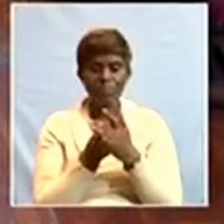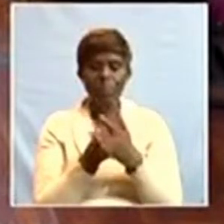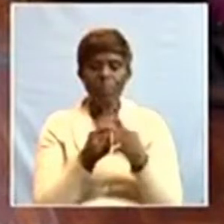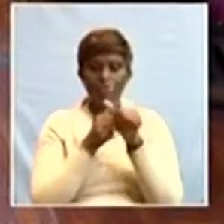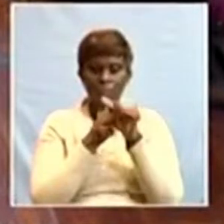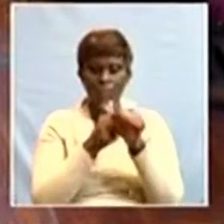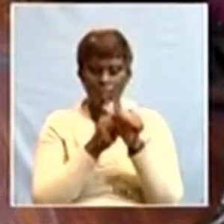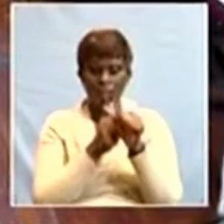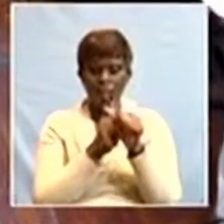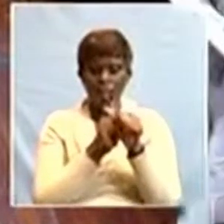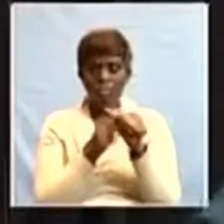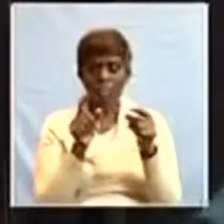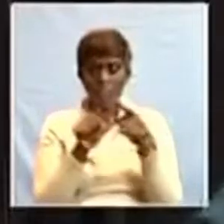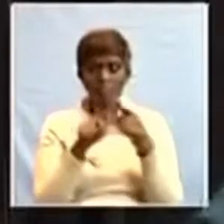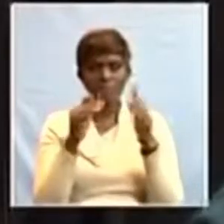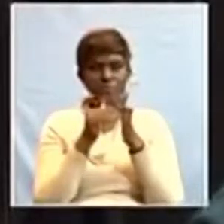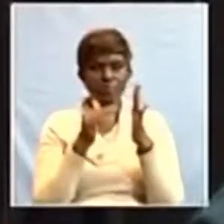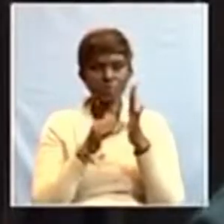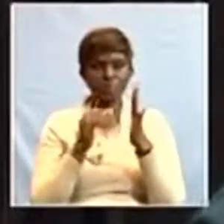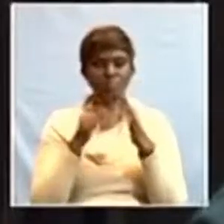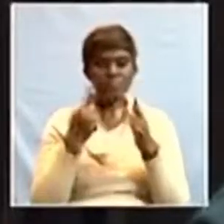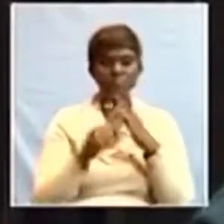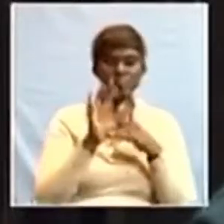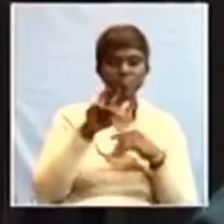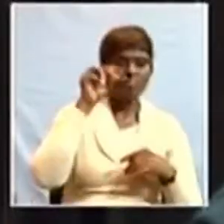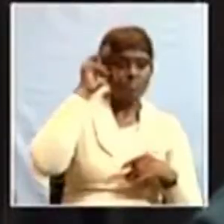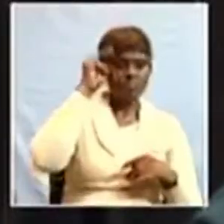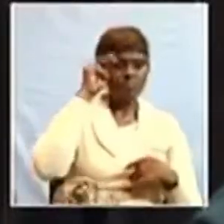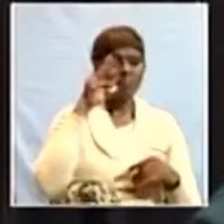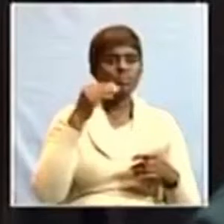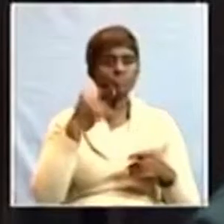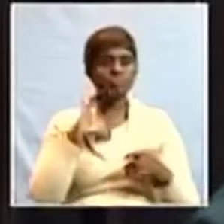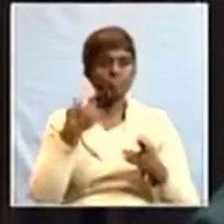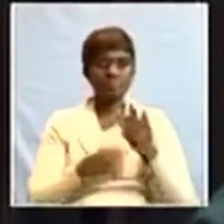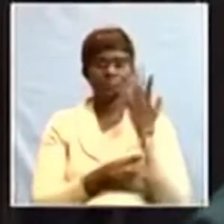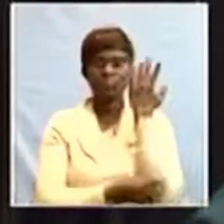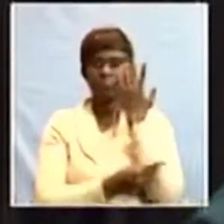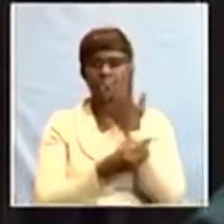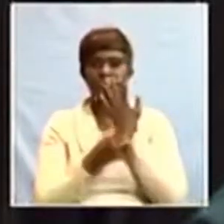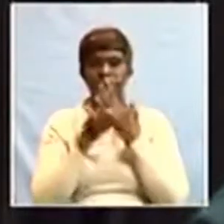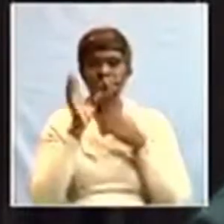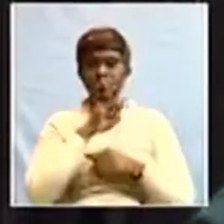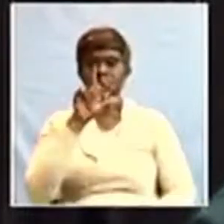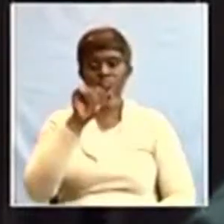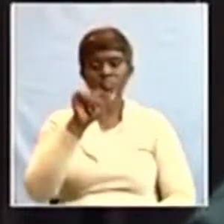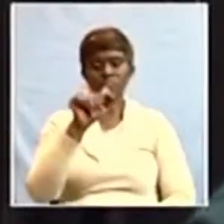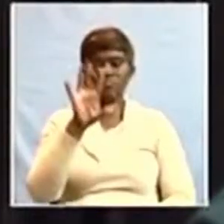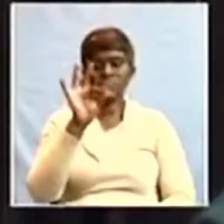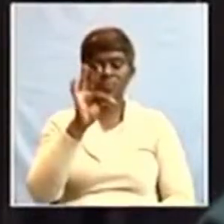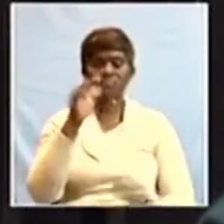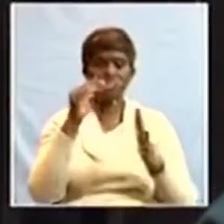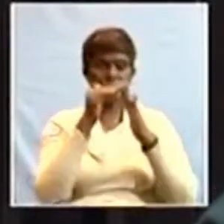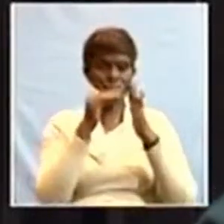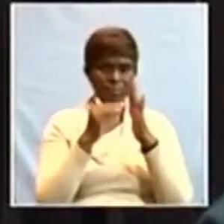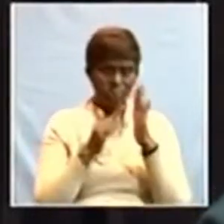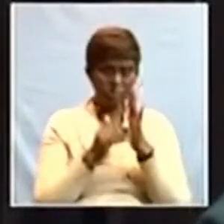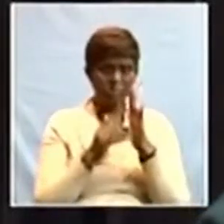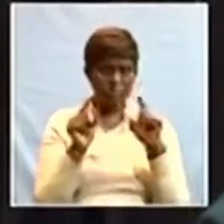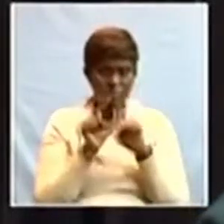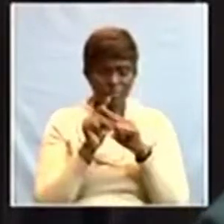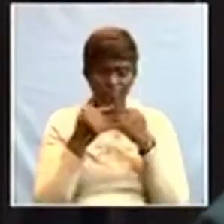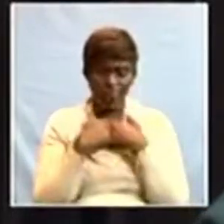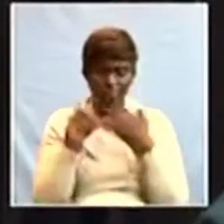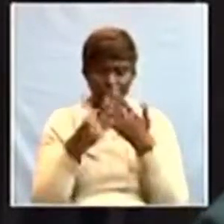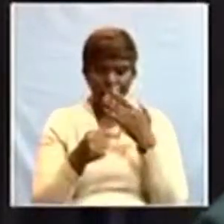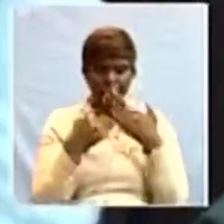according to the guidelines that your ministry has developed, the 2019 guideline. And there are